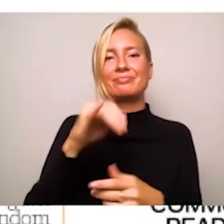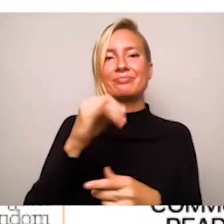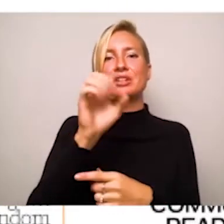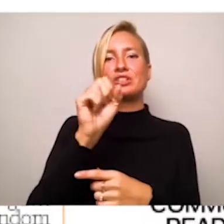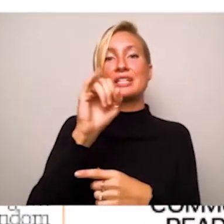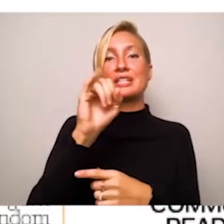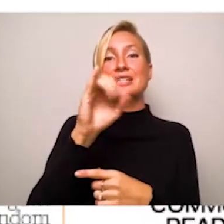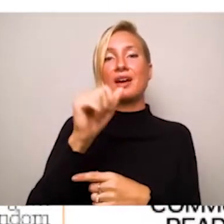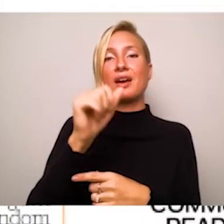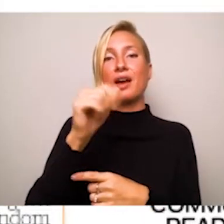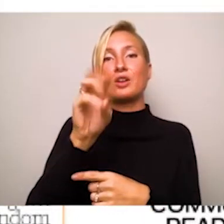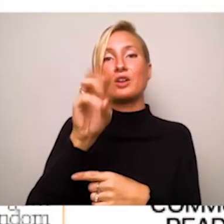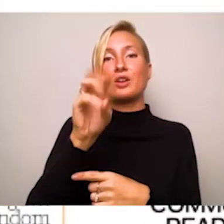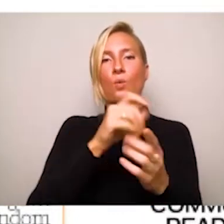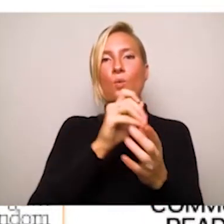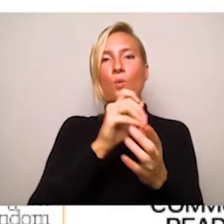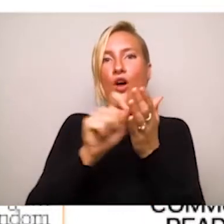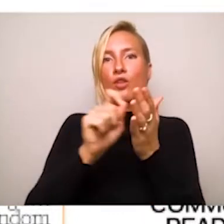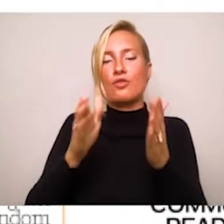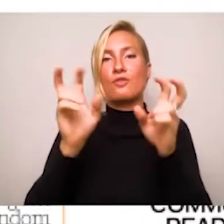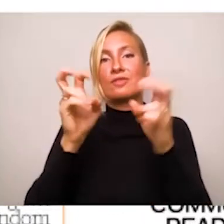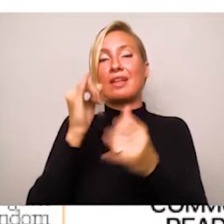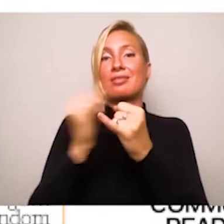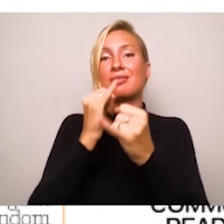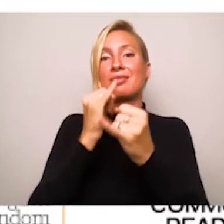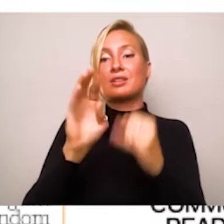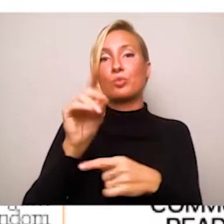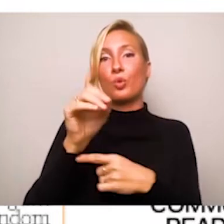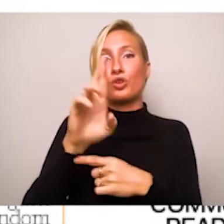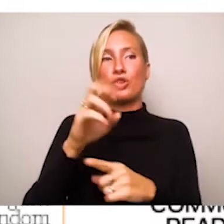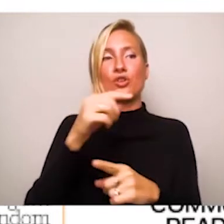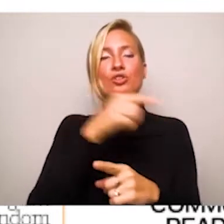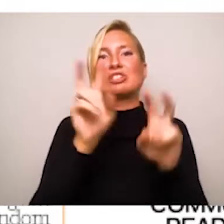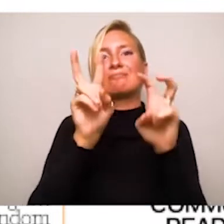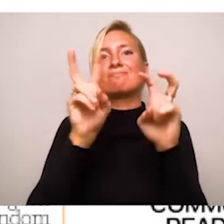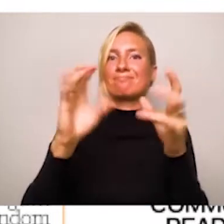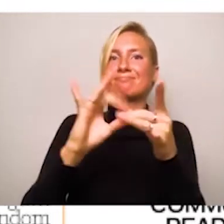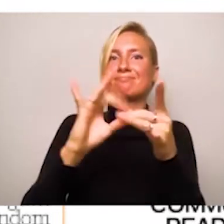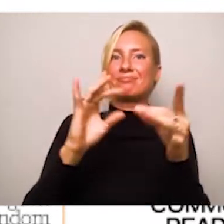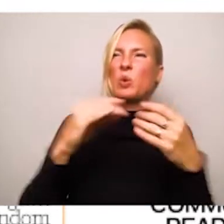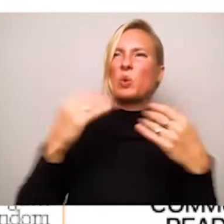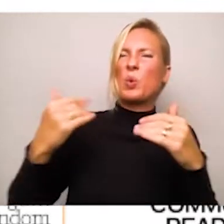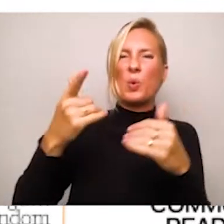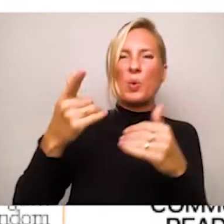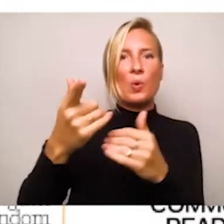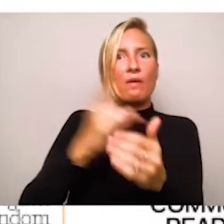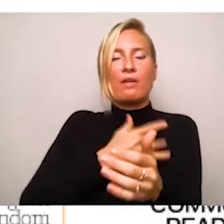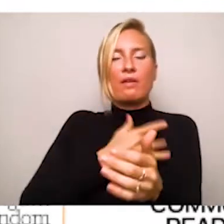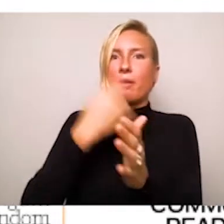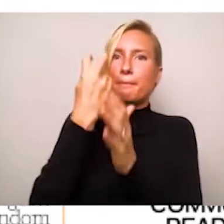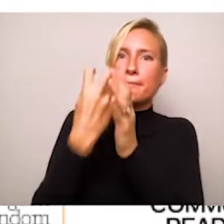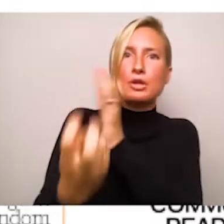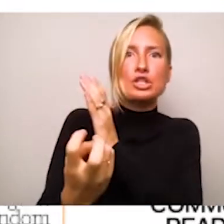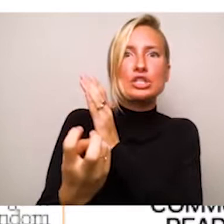about Those We Throw Away Are Diamonds. It is an immersive, riveting look at one Bagagwe man's singular journey from war in Congo